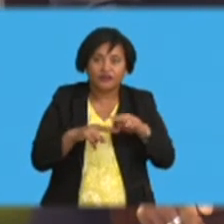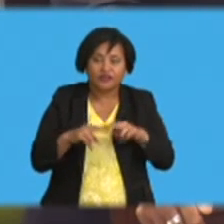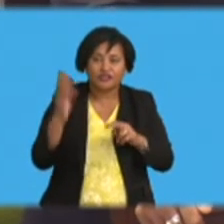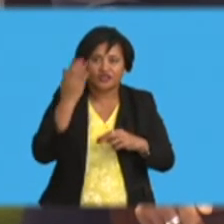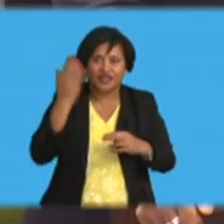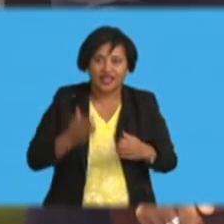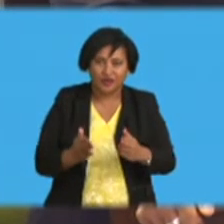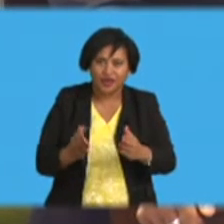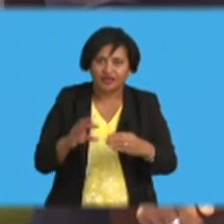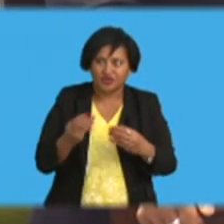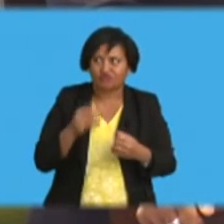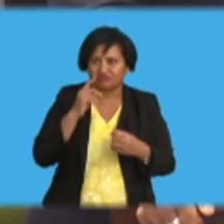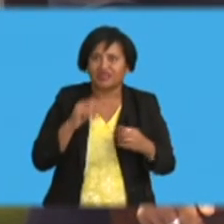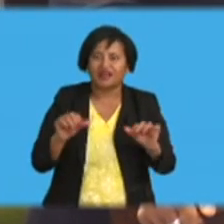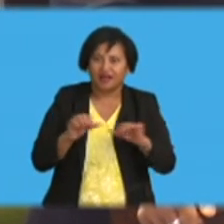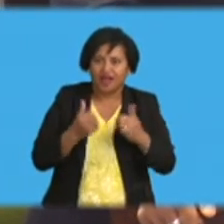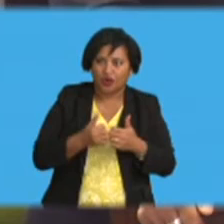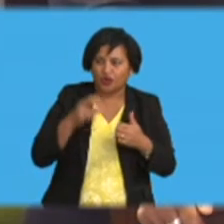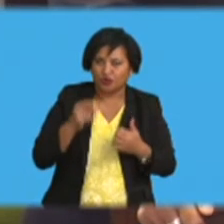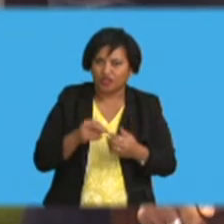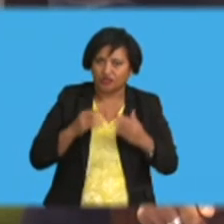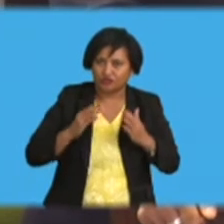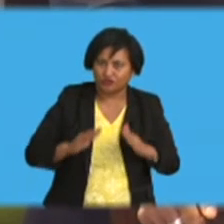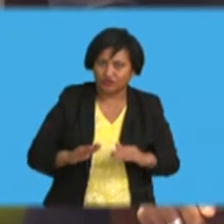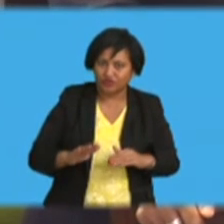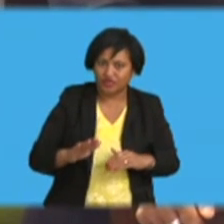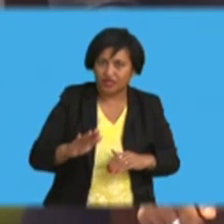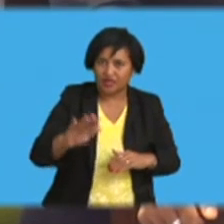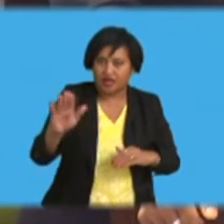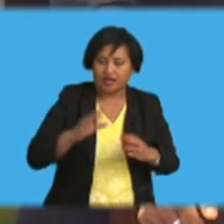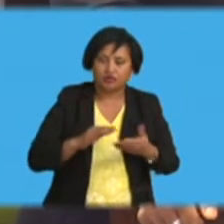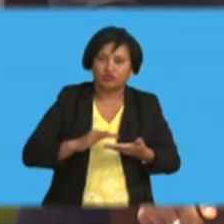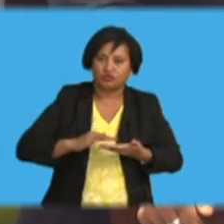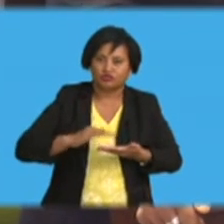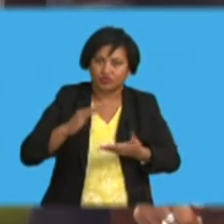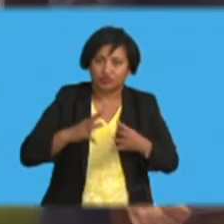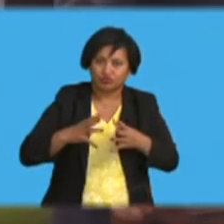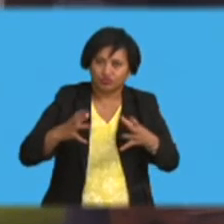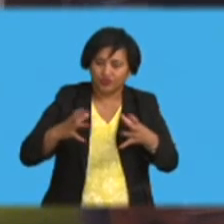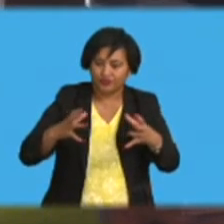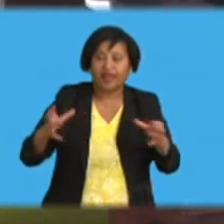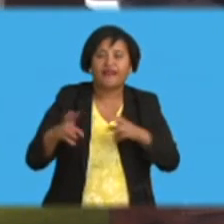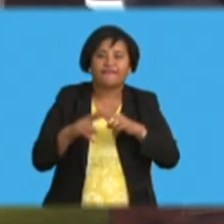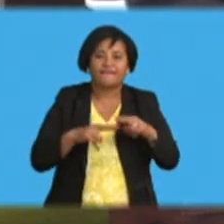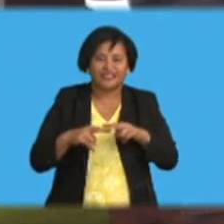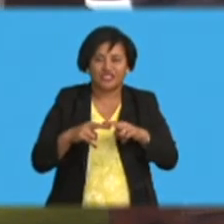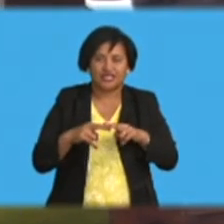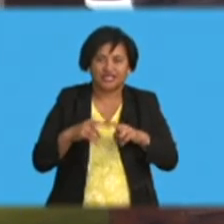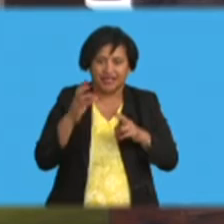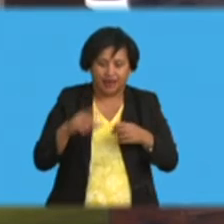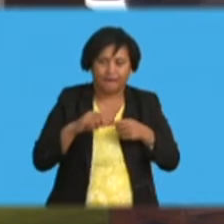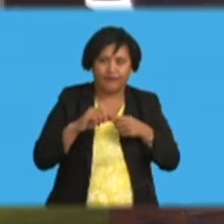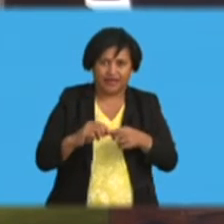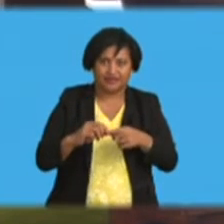the need for a considered and sustainable move towards increasing the number of Fijian pilots at Fiji Airways, Madam Speaker. Madam Speaker,